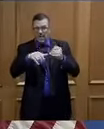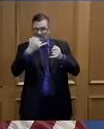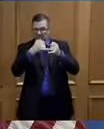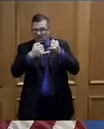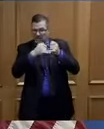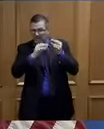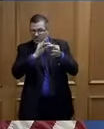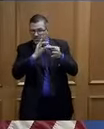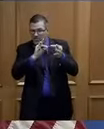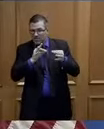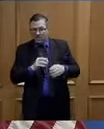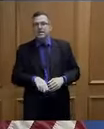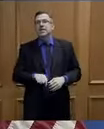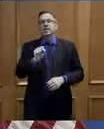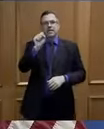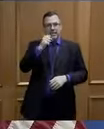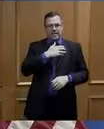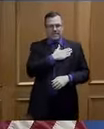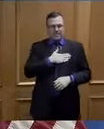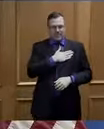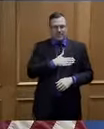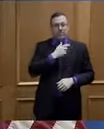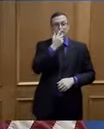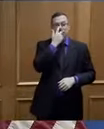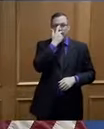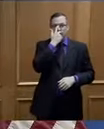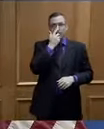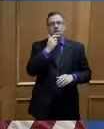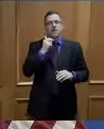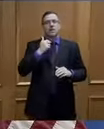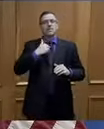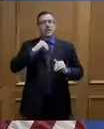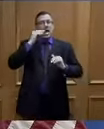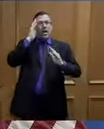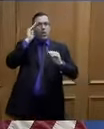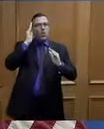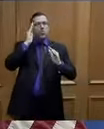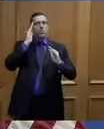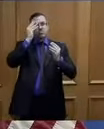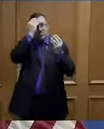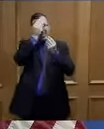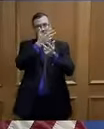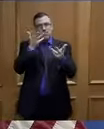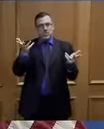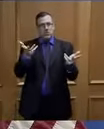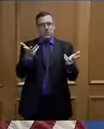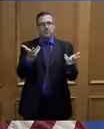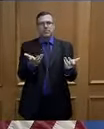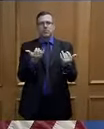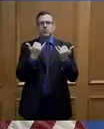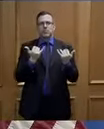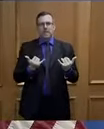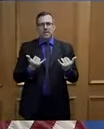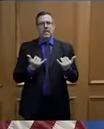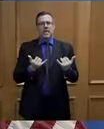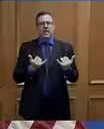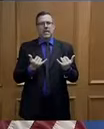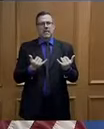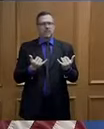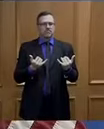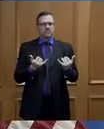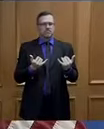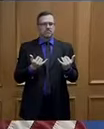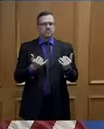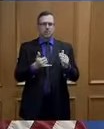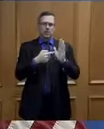closing remark. Like I said a few minutes ago, I hope what you have heard today is a reflection, and